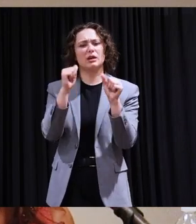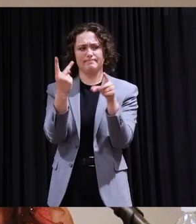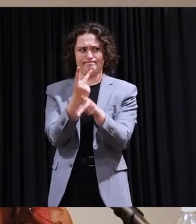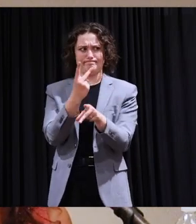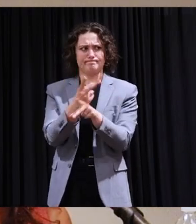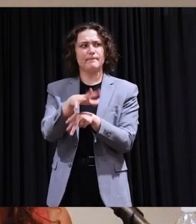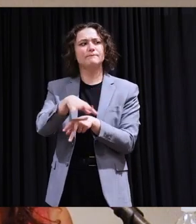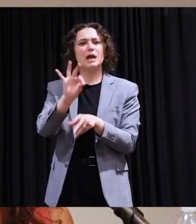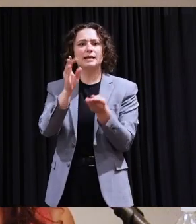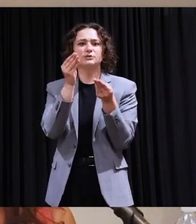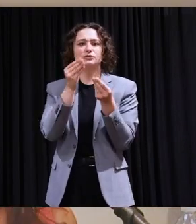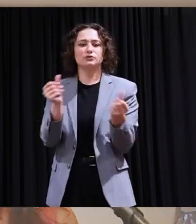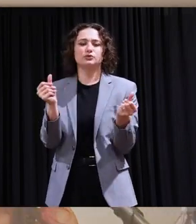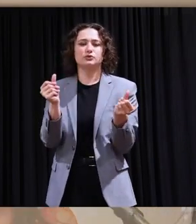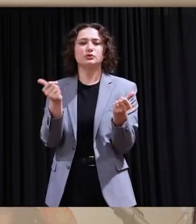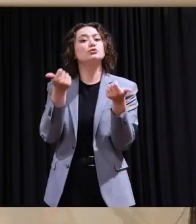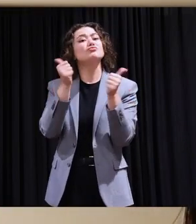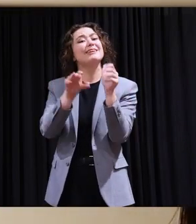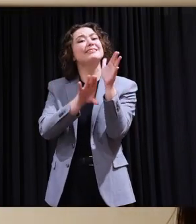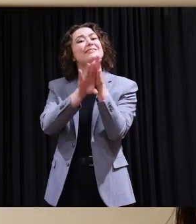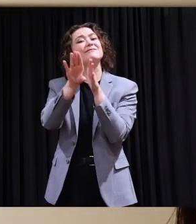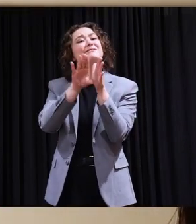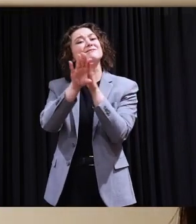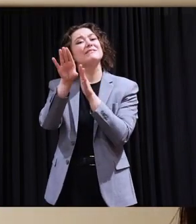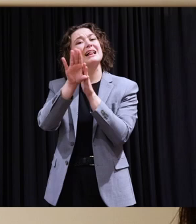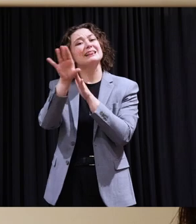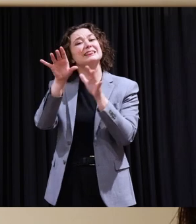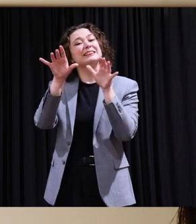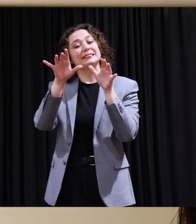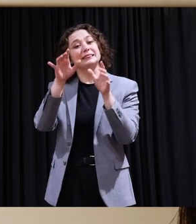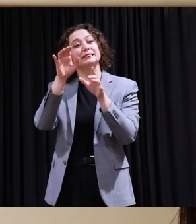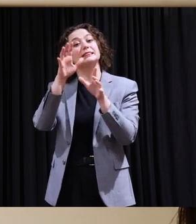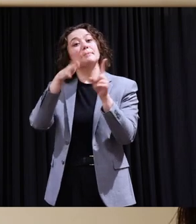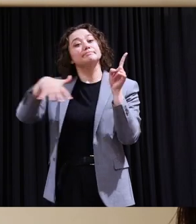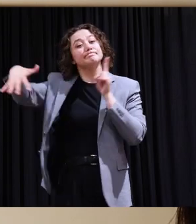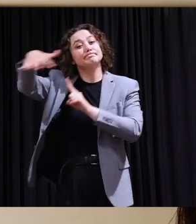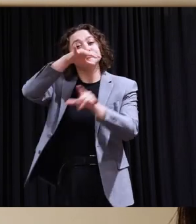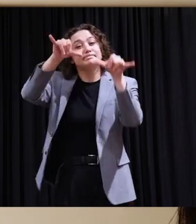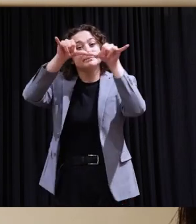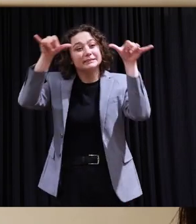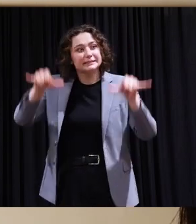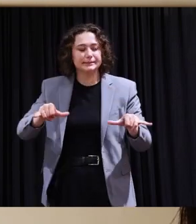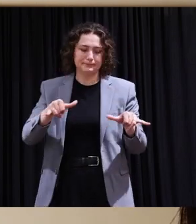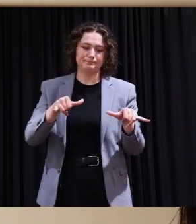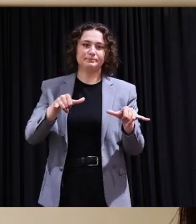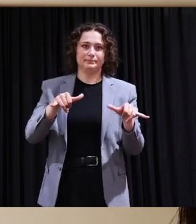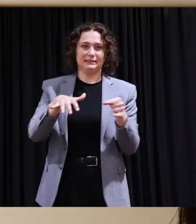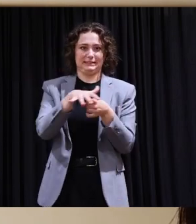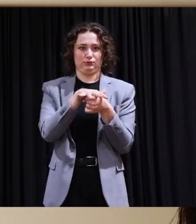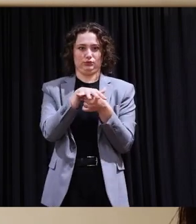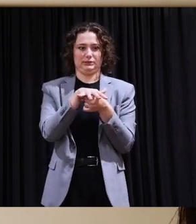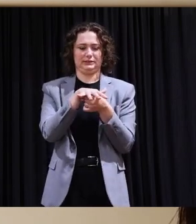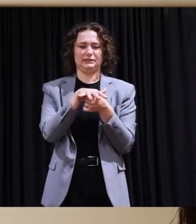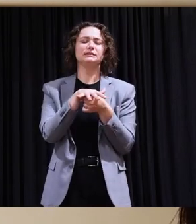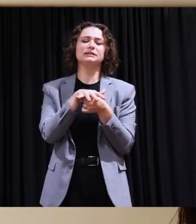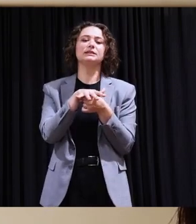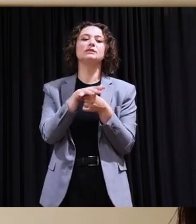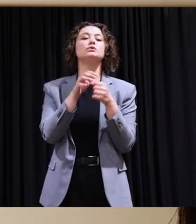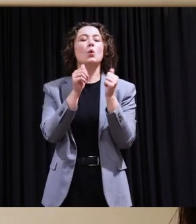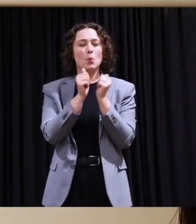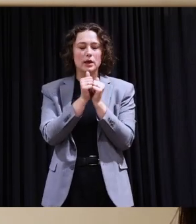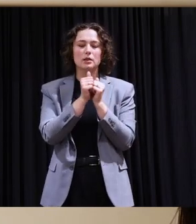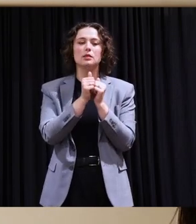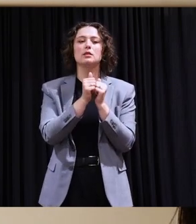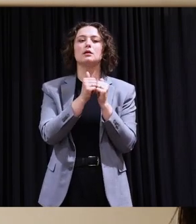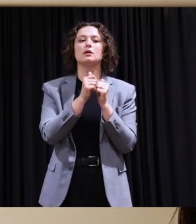were trying to develop ecosystems and an eco-district to develop ecosystems. And so with the